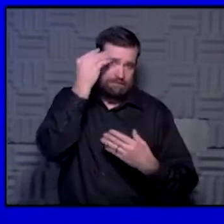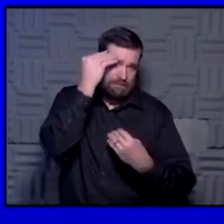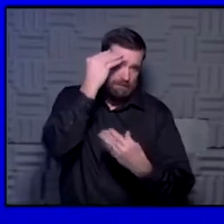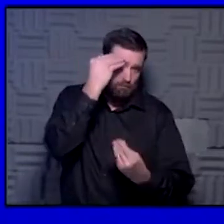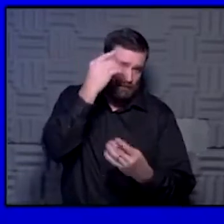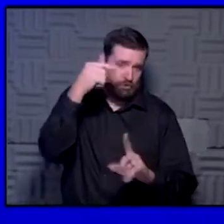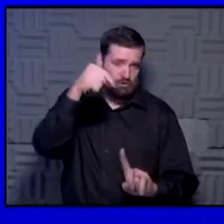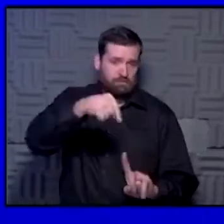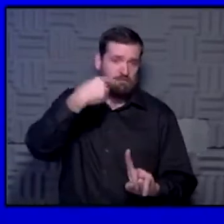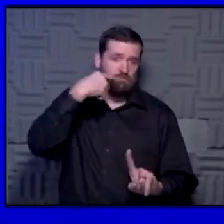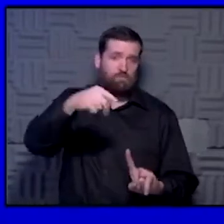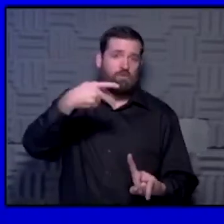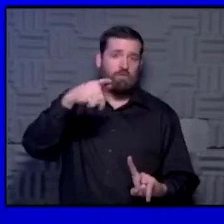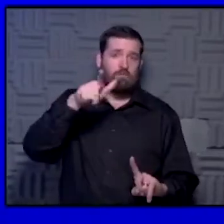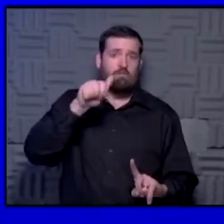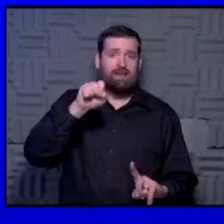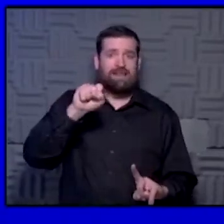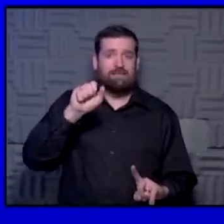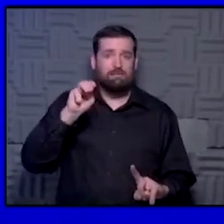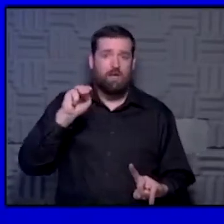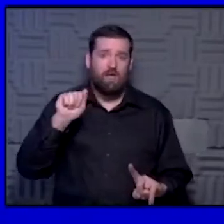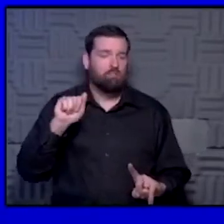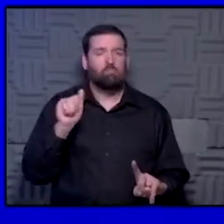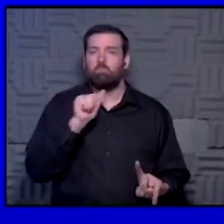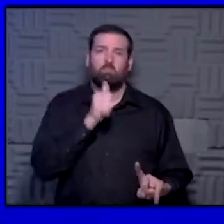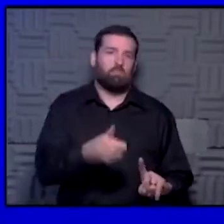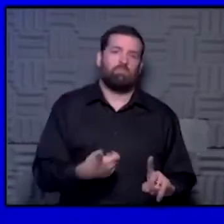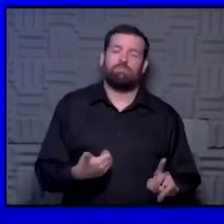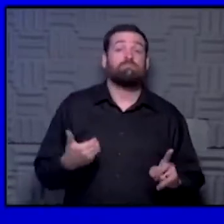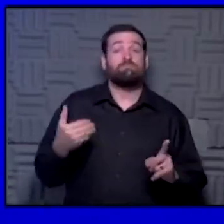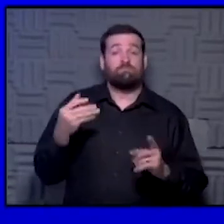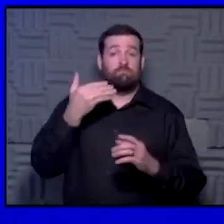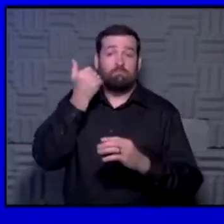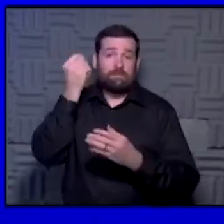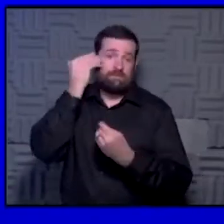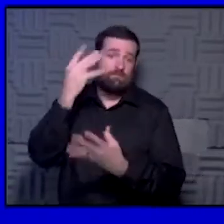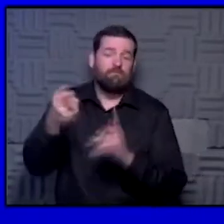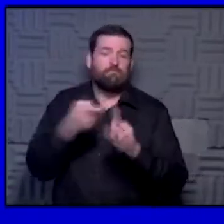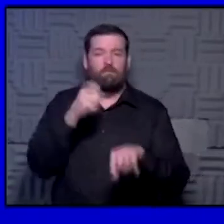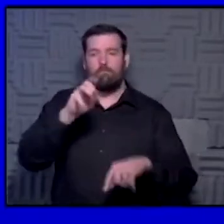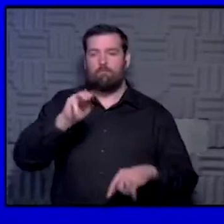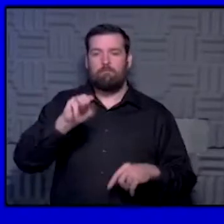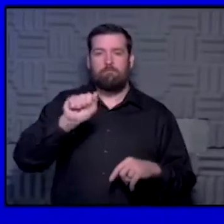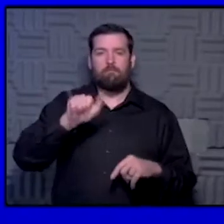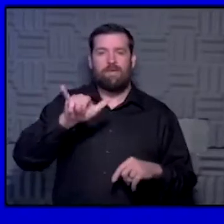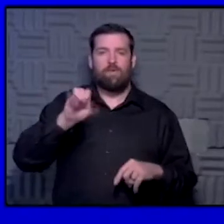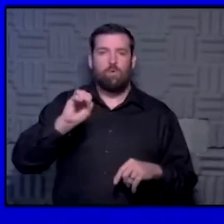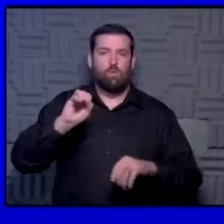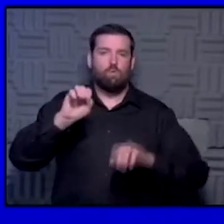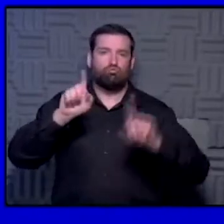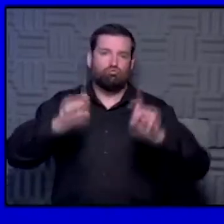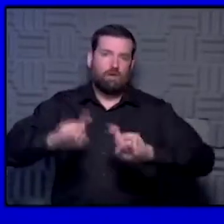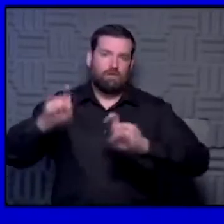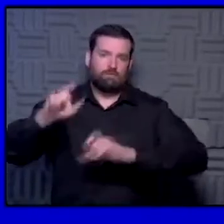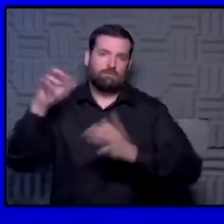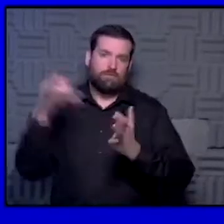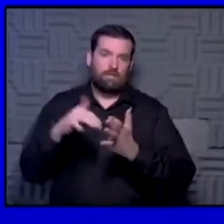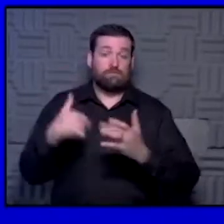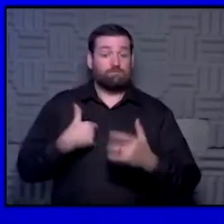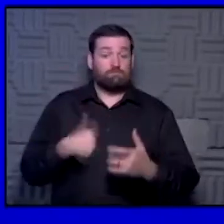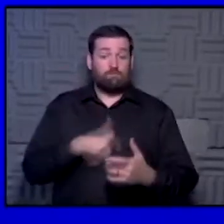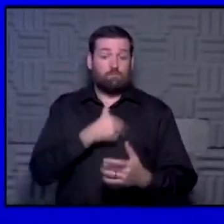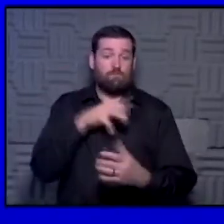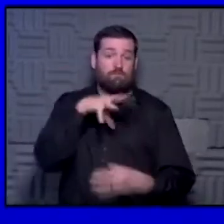for convalescent plasma. The best data we have comes from the Mayo trial studies, which we were a part